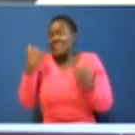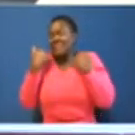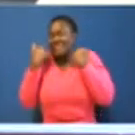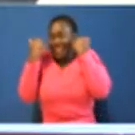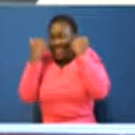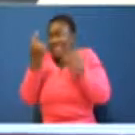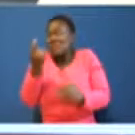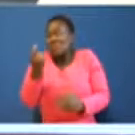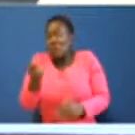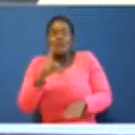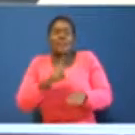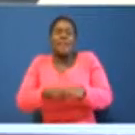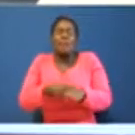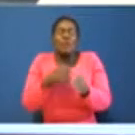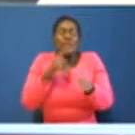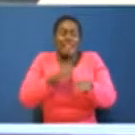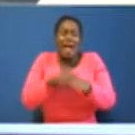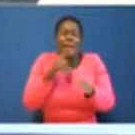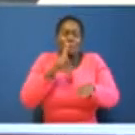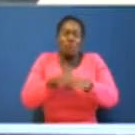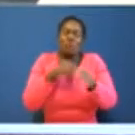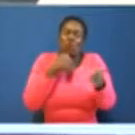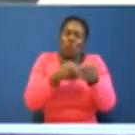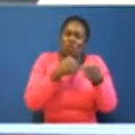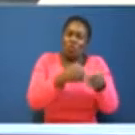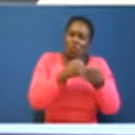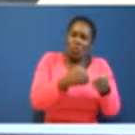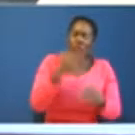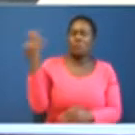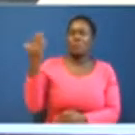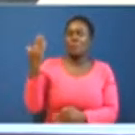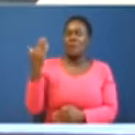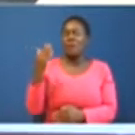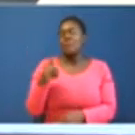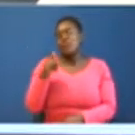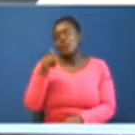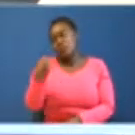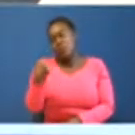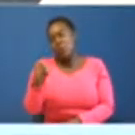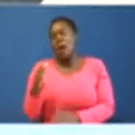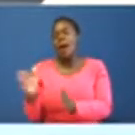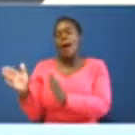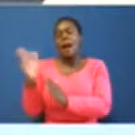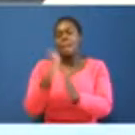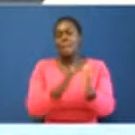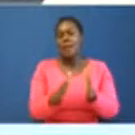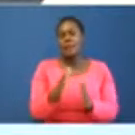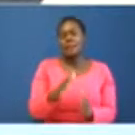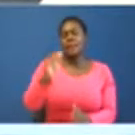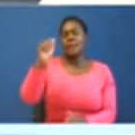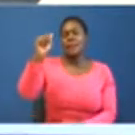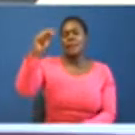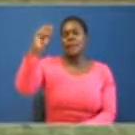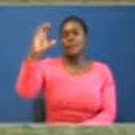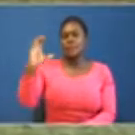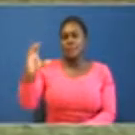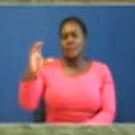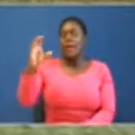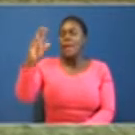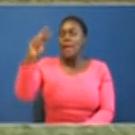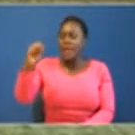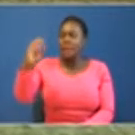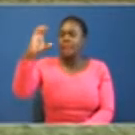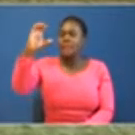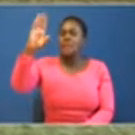comes upon you as the moment gets closer and closer for you to address the nation philip you said you organized the first one was nc yes